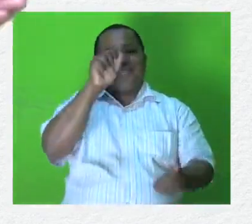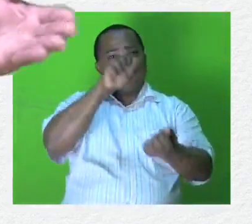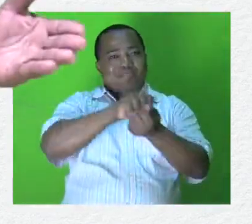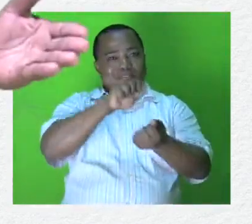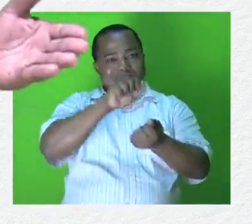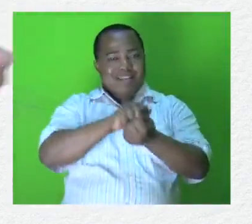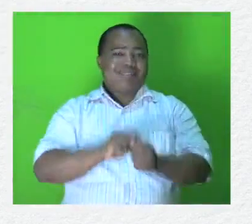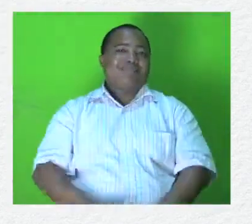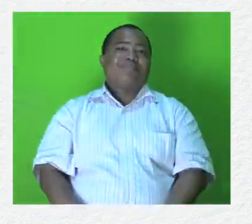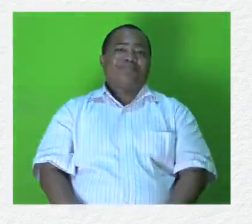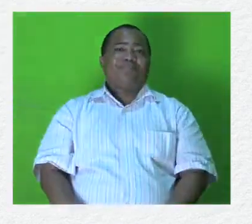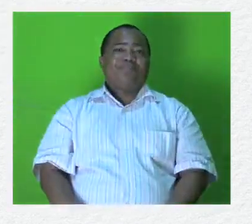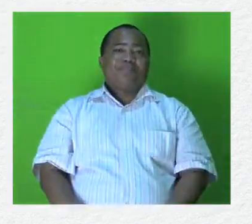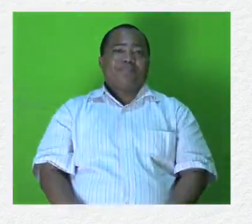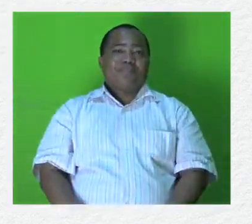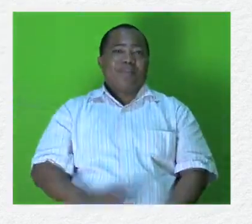and non-metals.